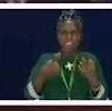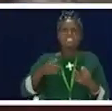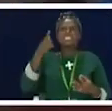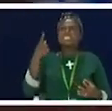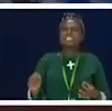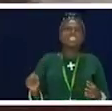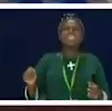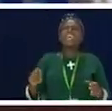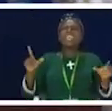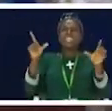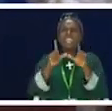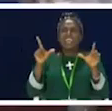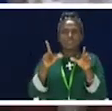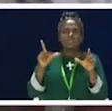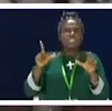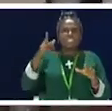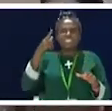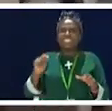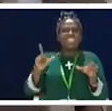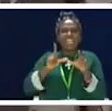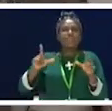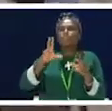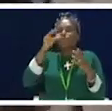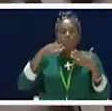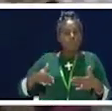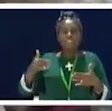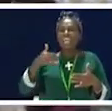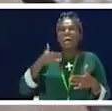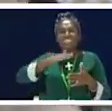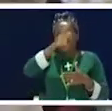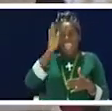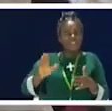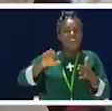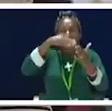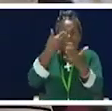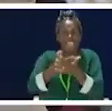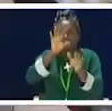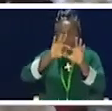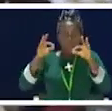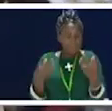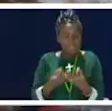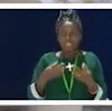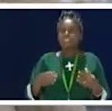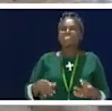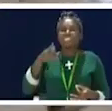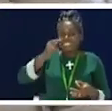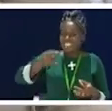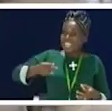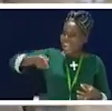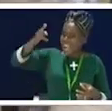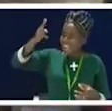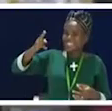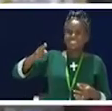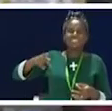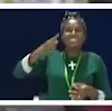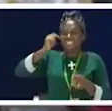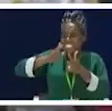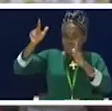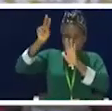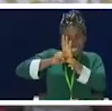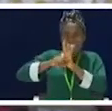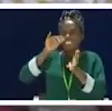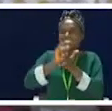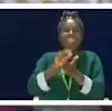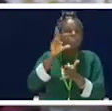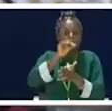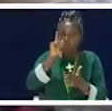particular pedestal nobody has ever attained, a particular height nobody has ever reached, a height that is higher